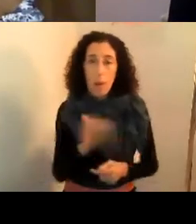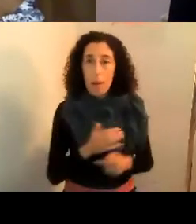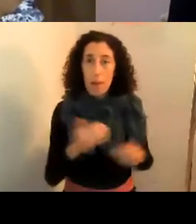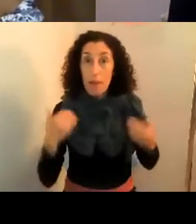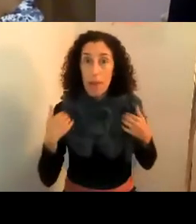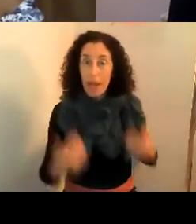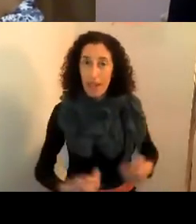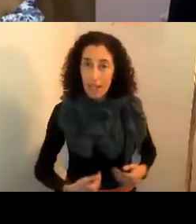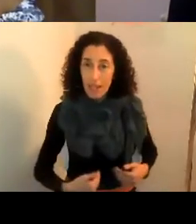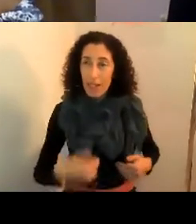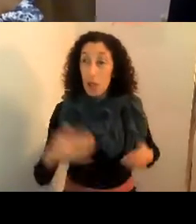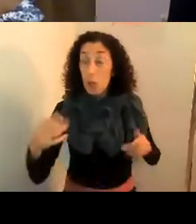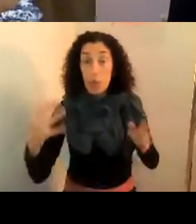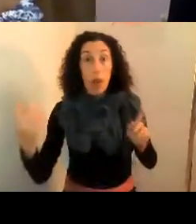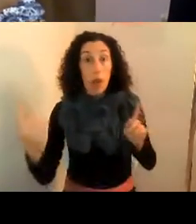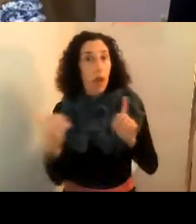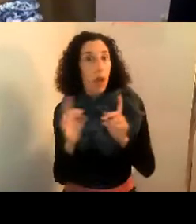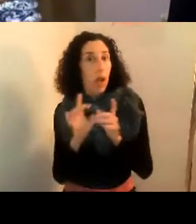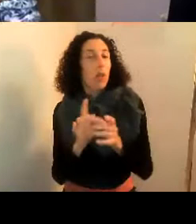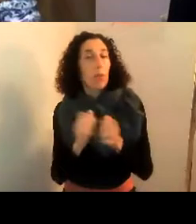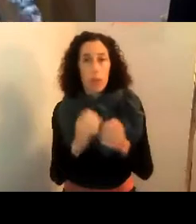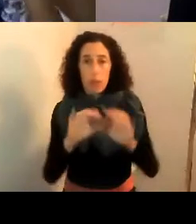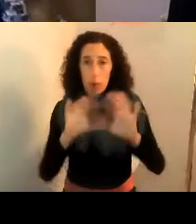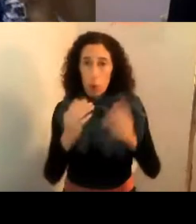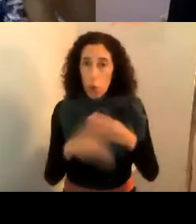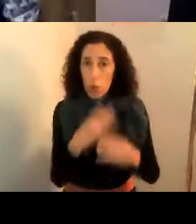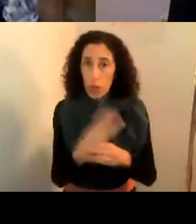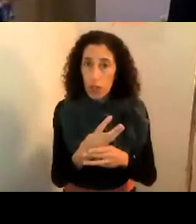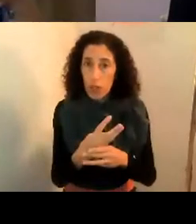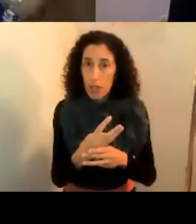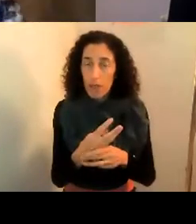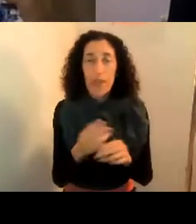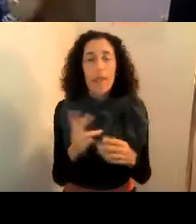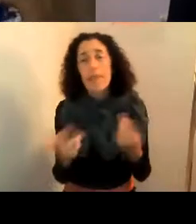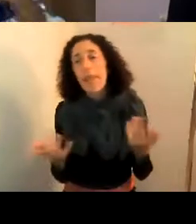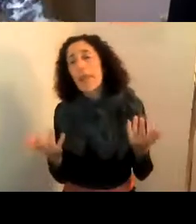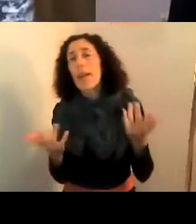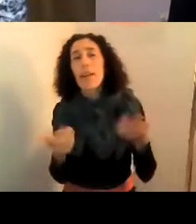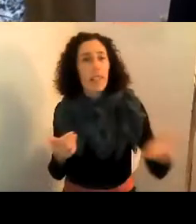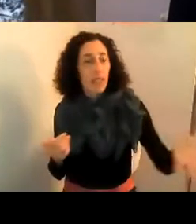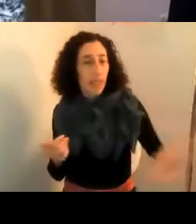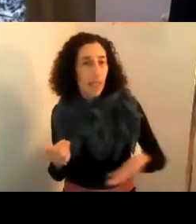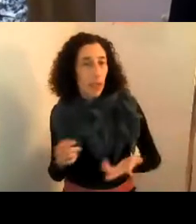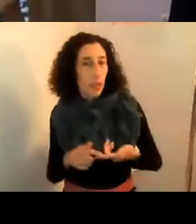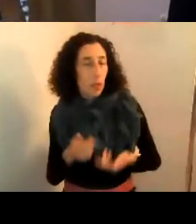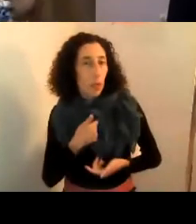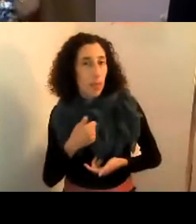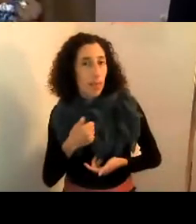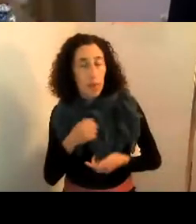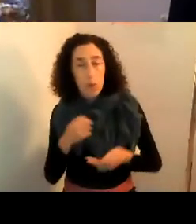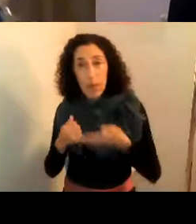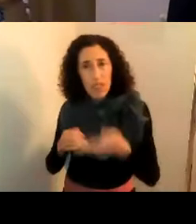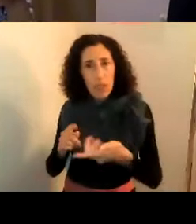is honest, it is an invitation to others to have that same relationship with themselves, to ask